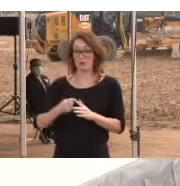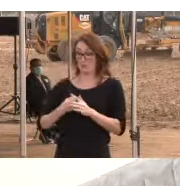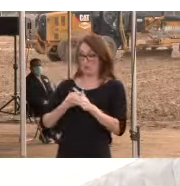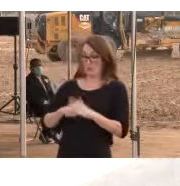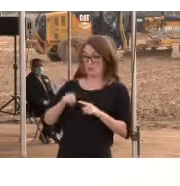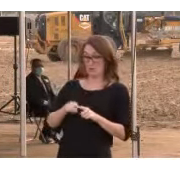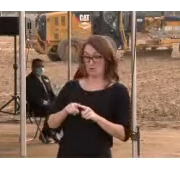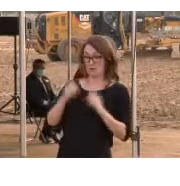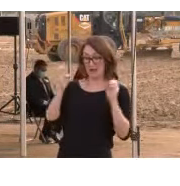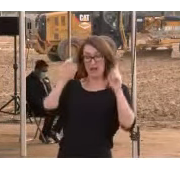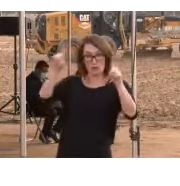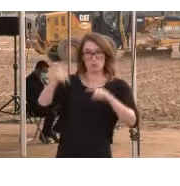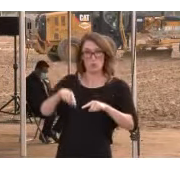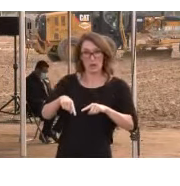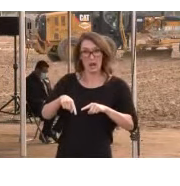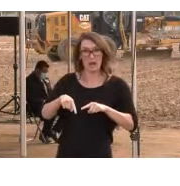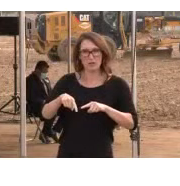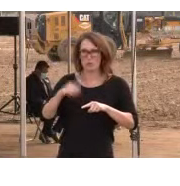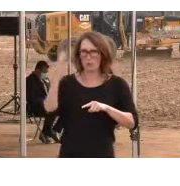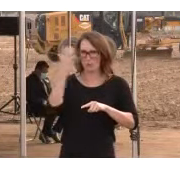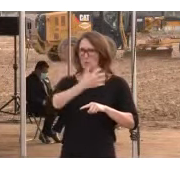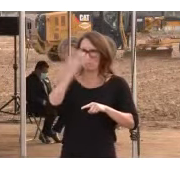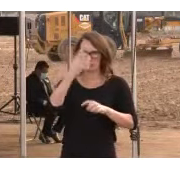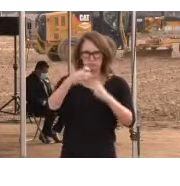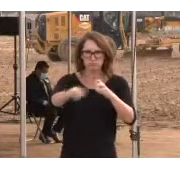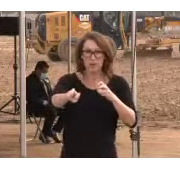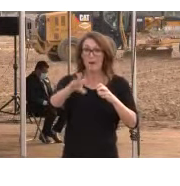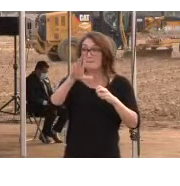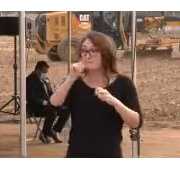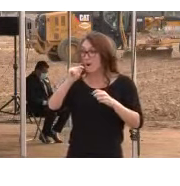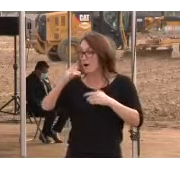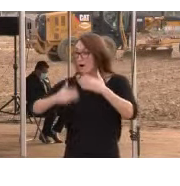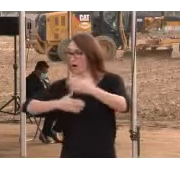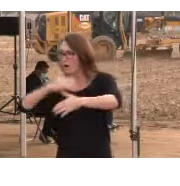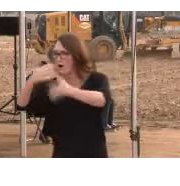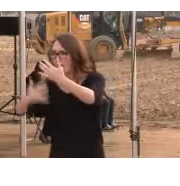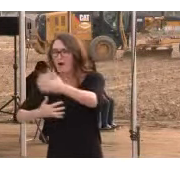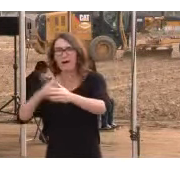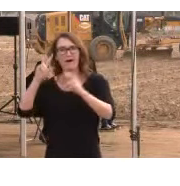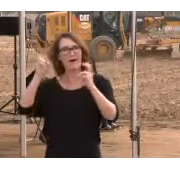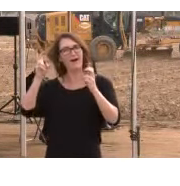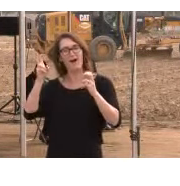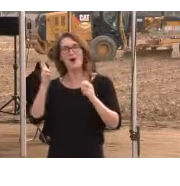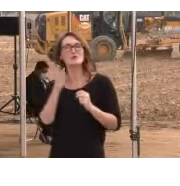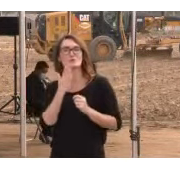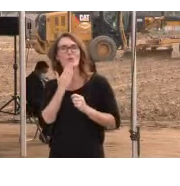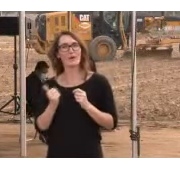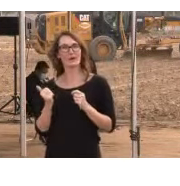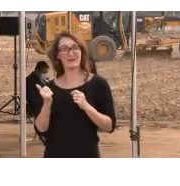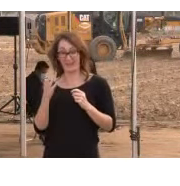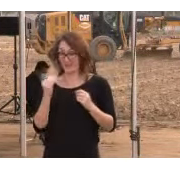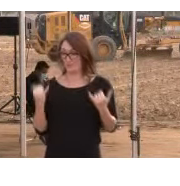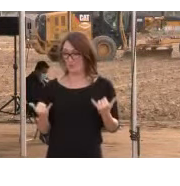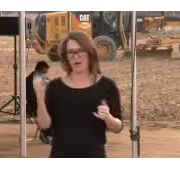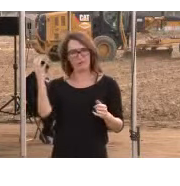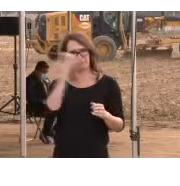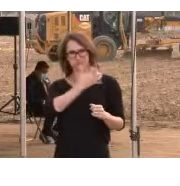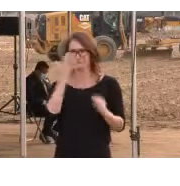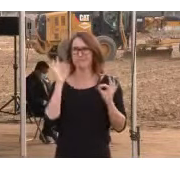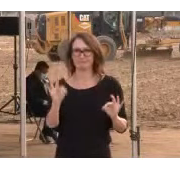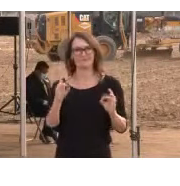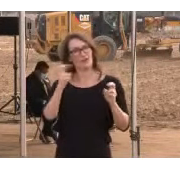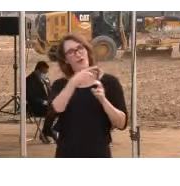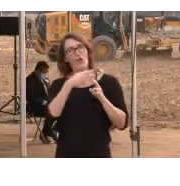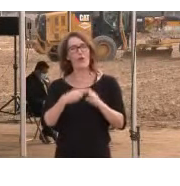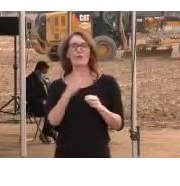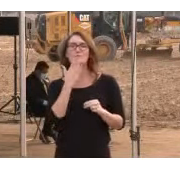bitter, but the fruit is sweet. And today this is a sweet day, not only in our city,